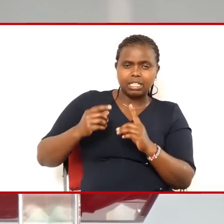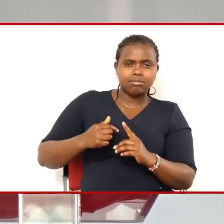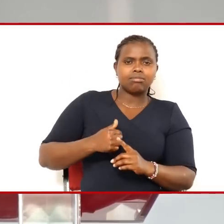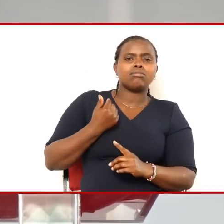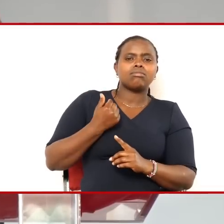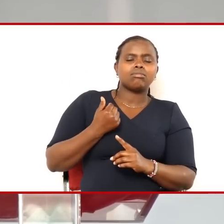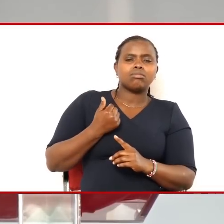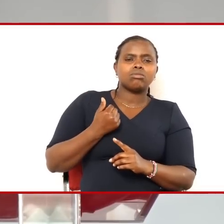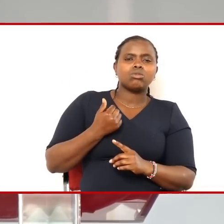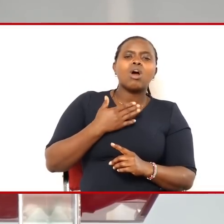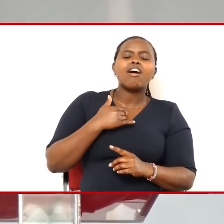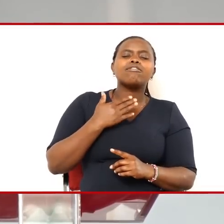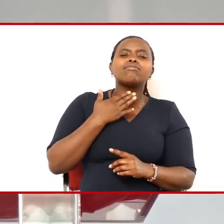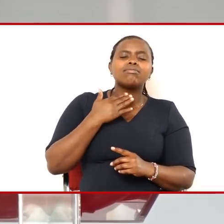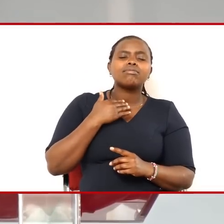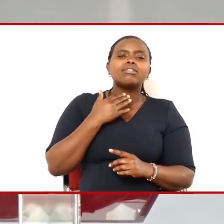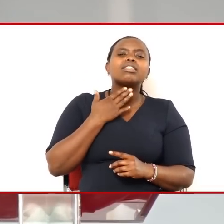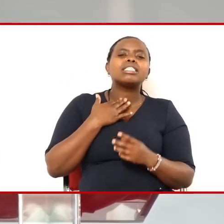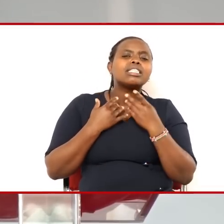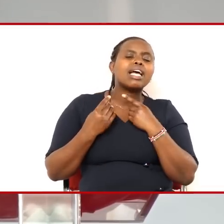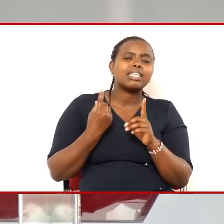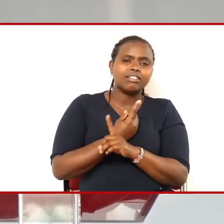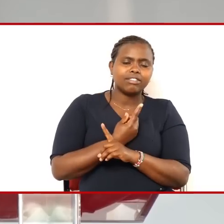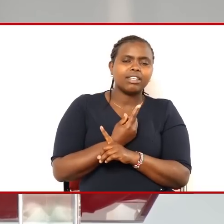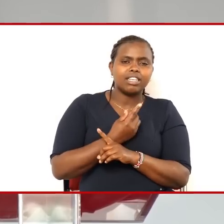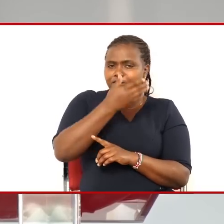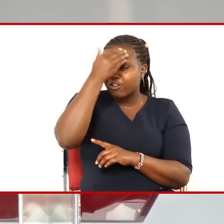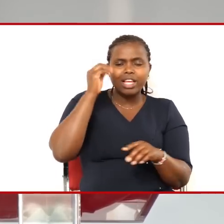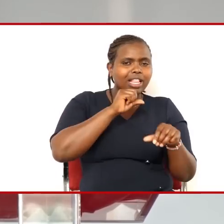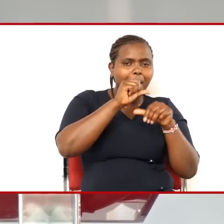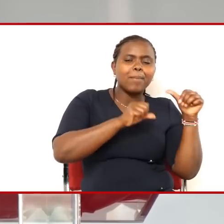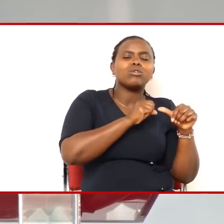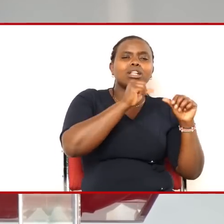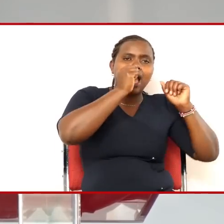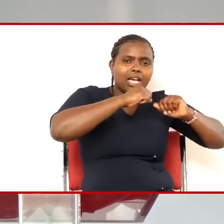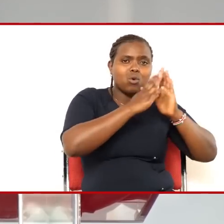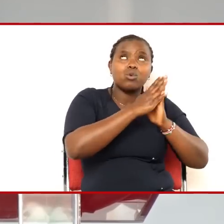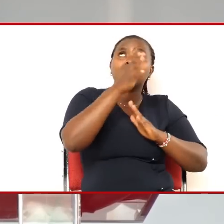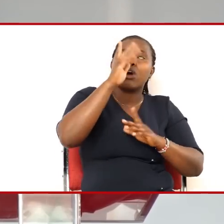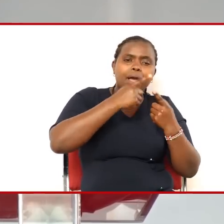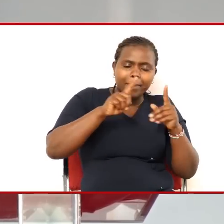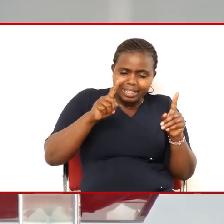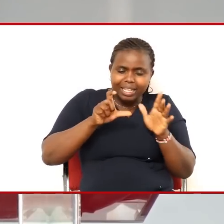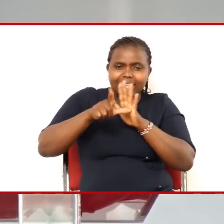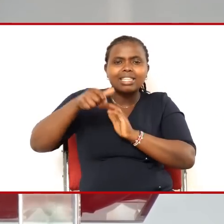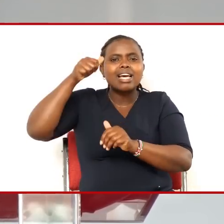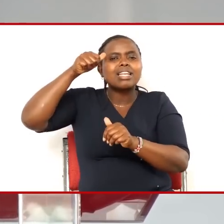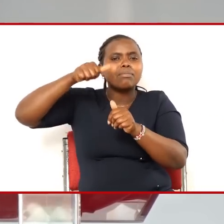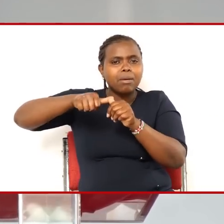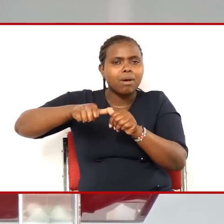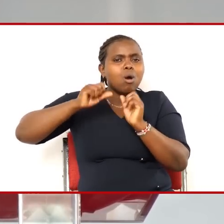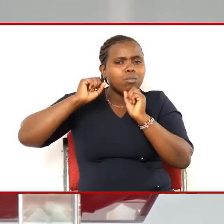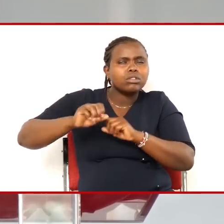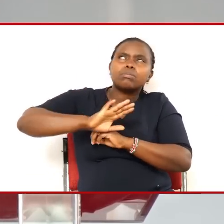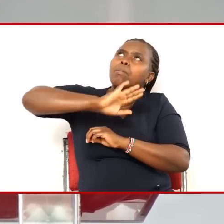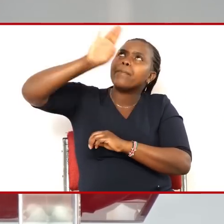to lustful desires. He forgot about his call, but he remembered one thing, that he could